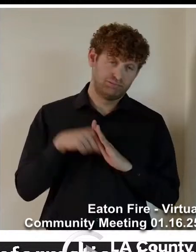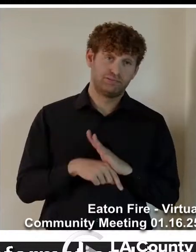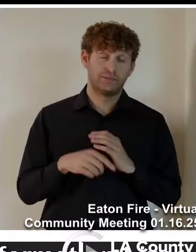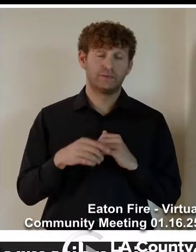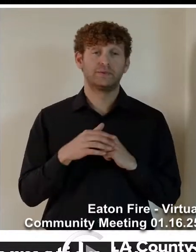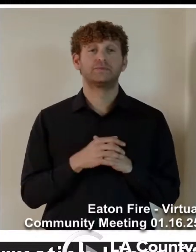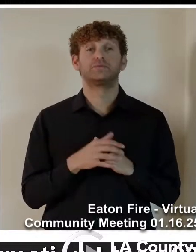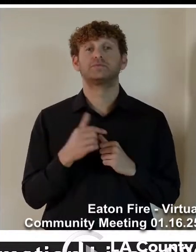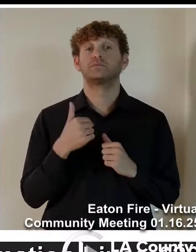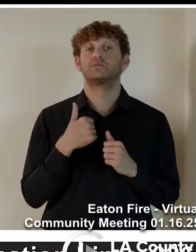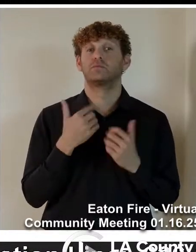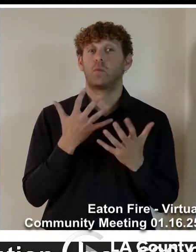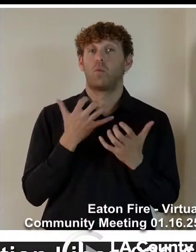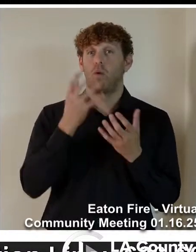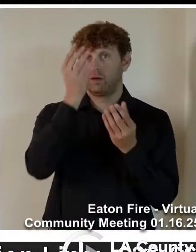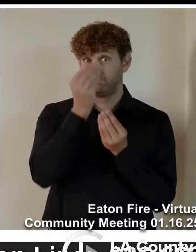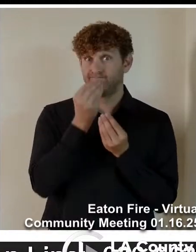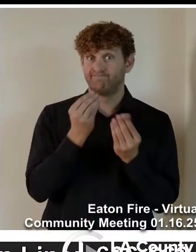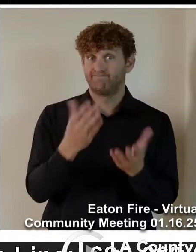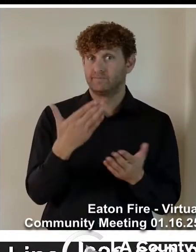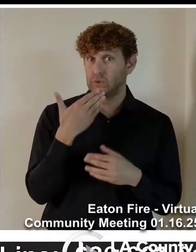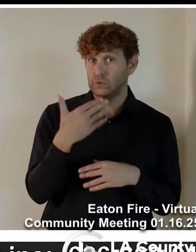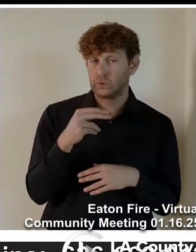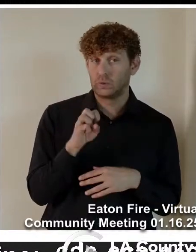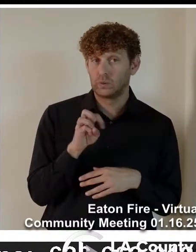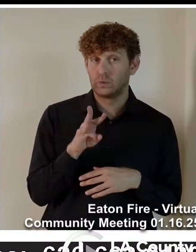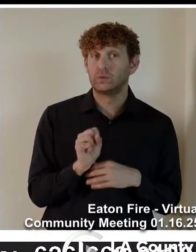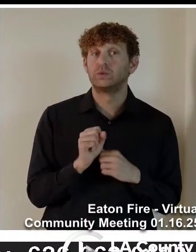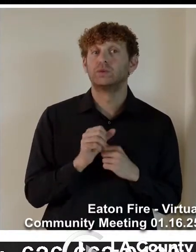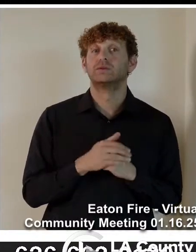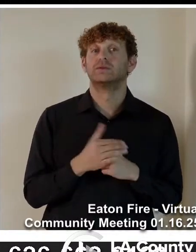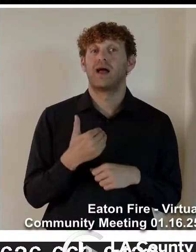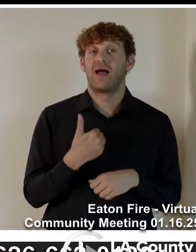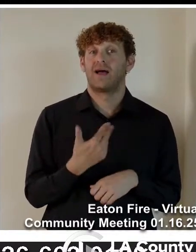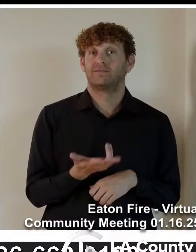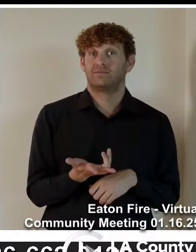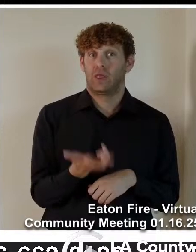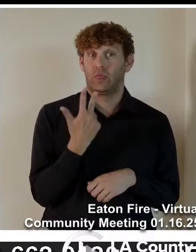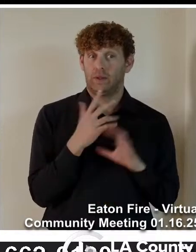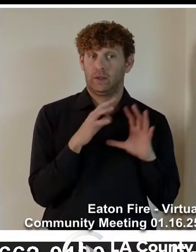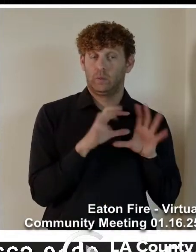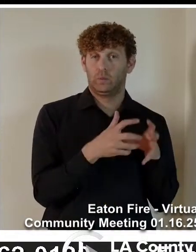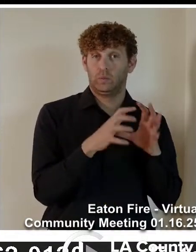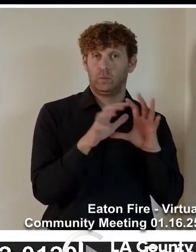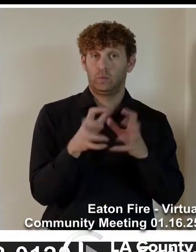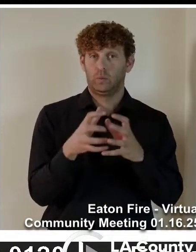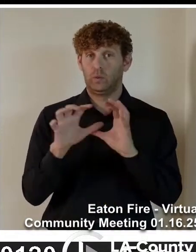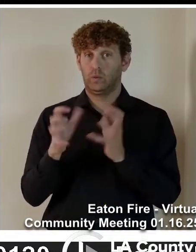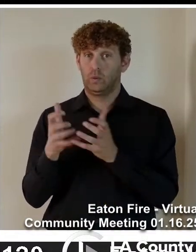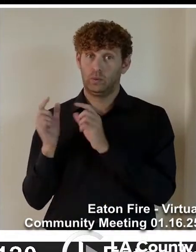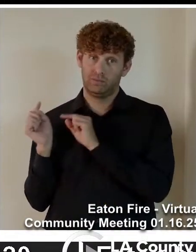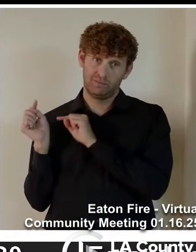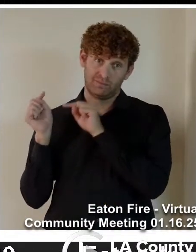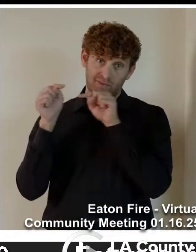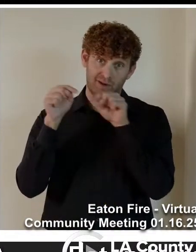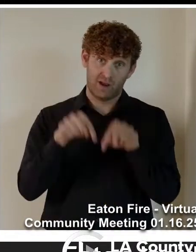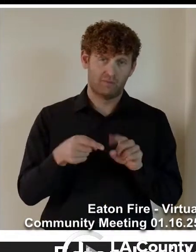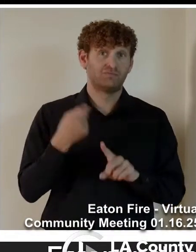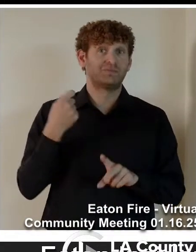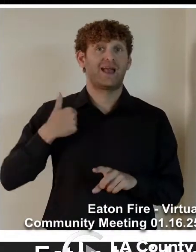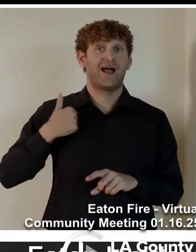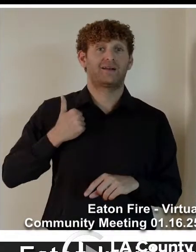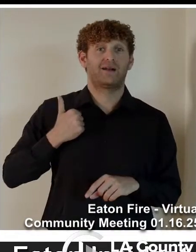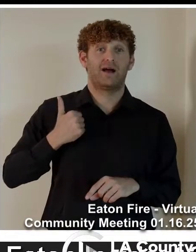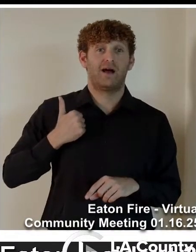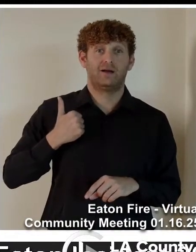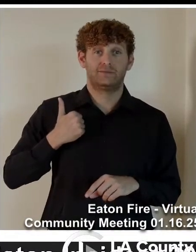some good news on that front, though. We have 3 crews coming from Canada. These crews will be Type 1